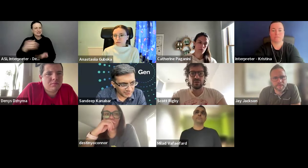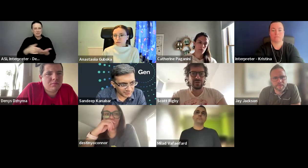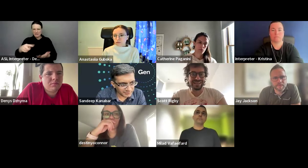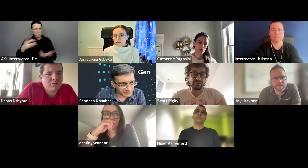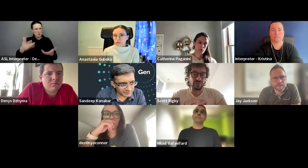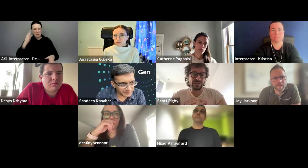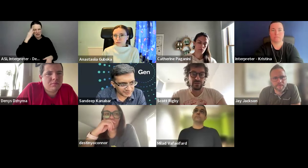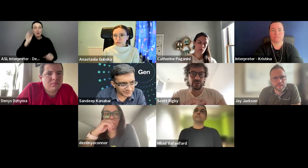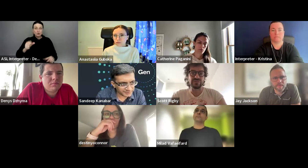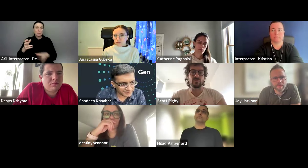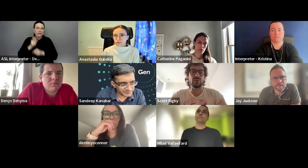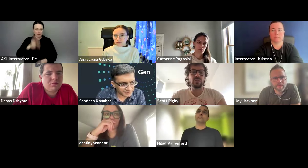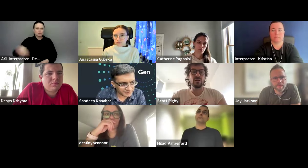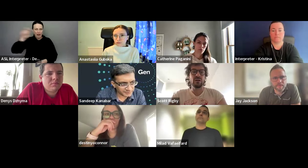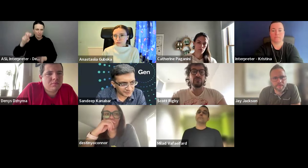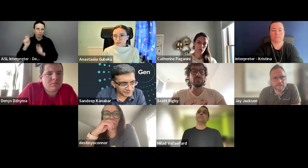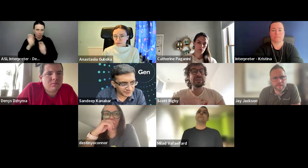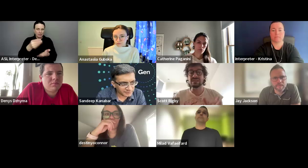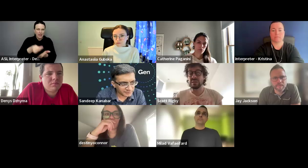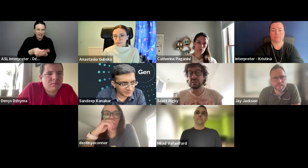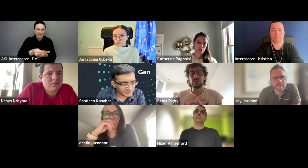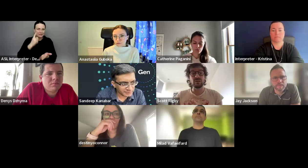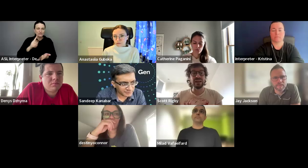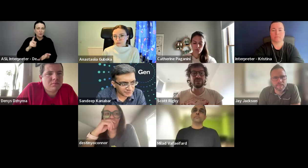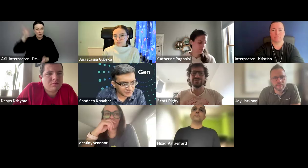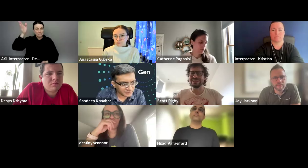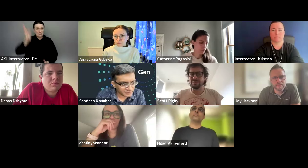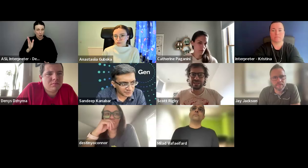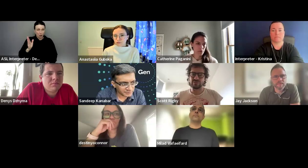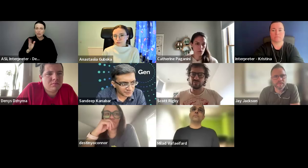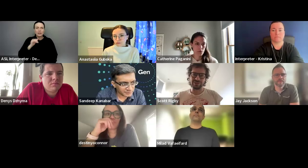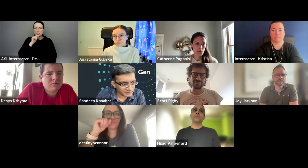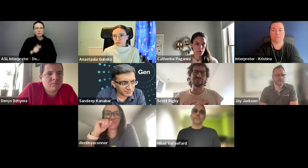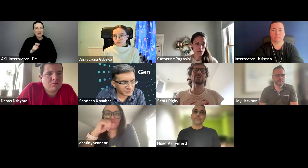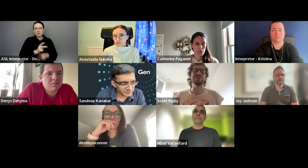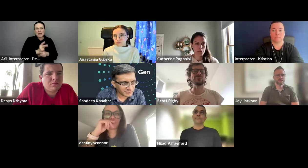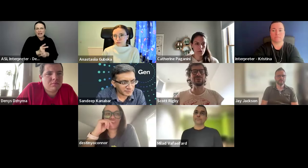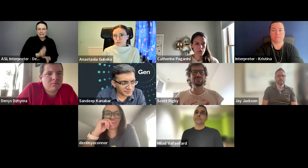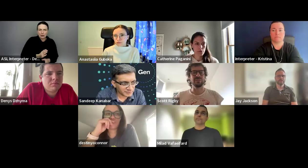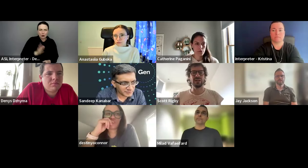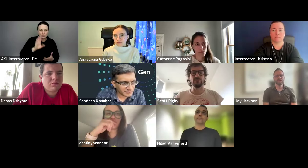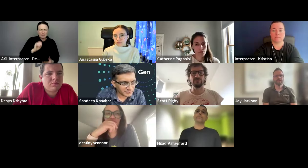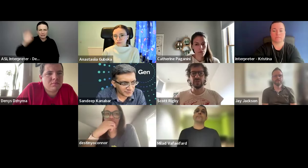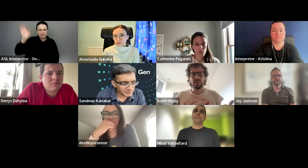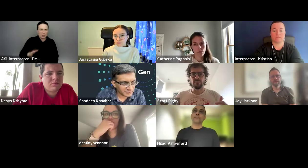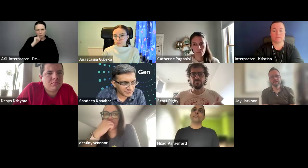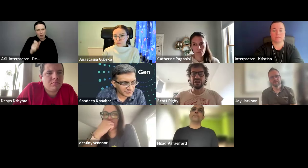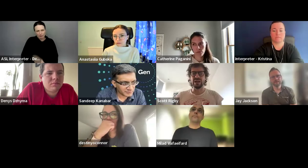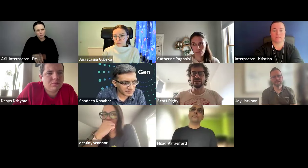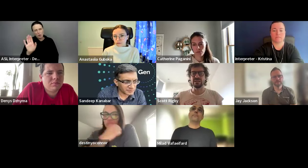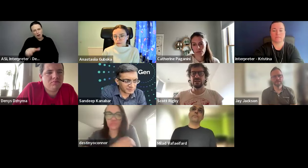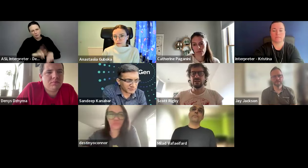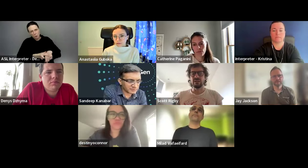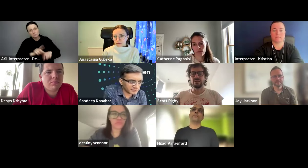know that you can already get travel scholarships for being a speaker, and you don't need to be a maintainer of a project to be a speaker, of course,